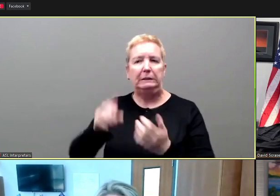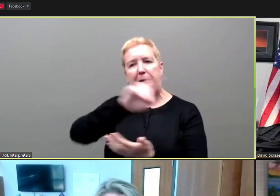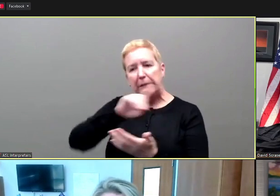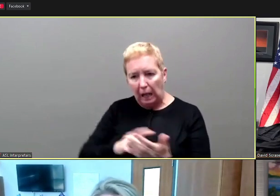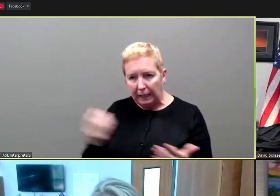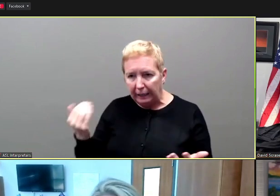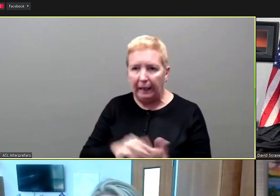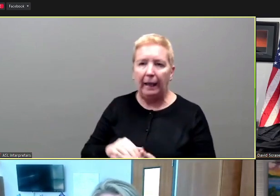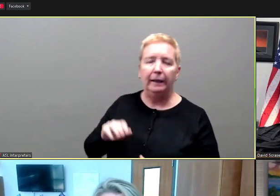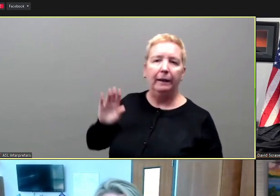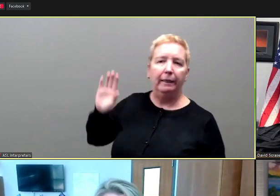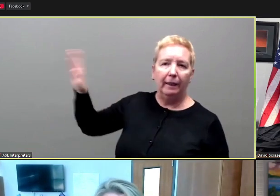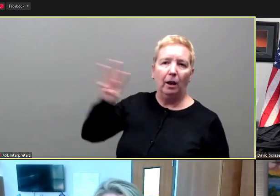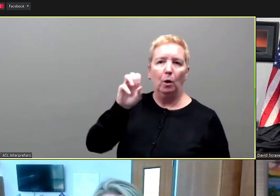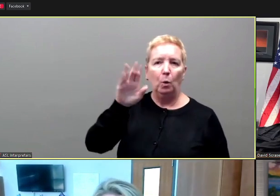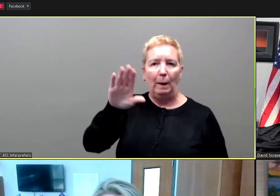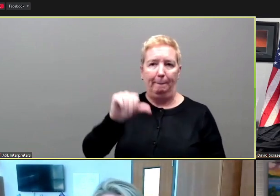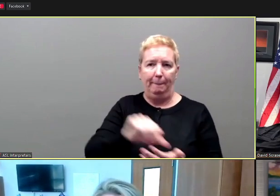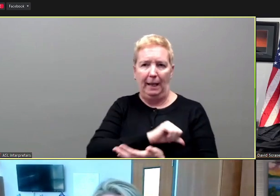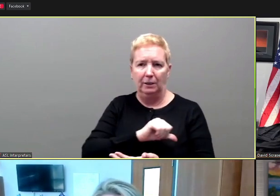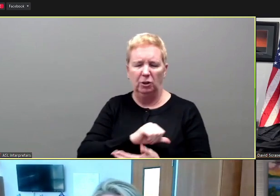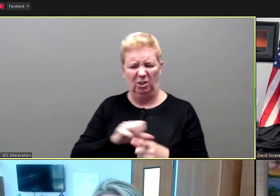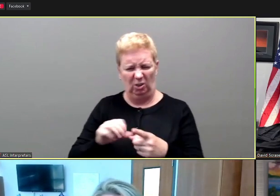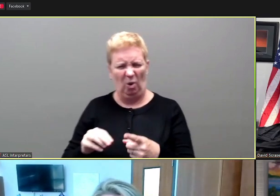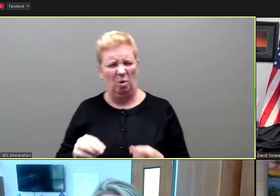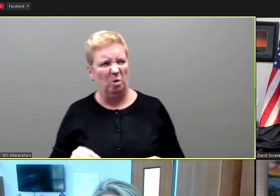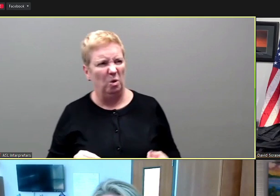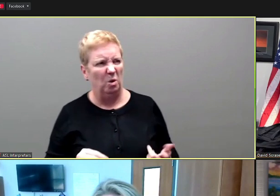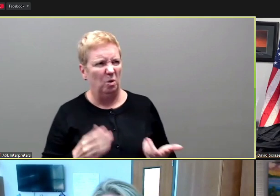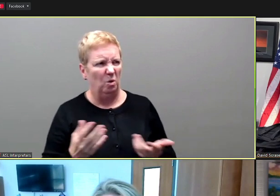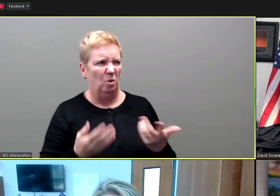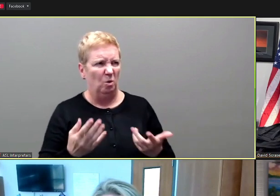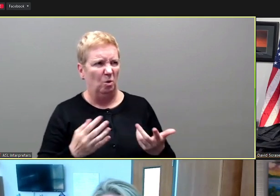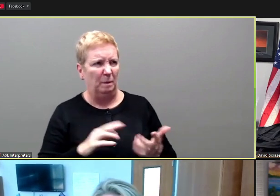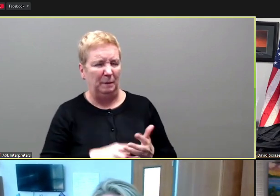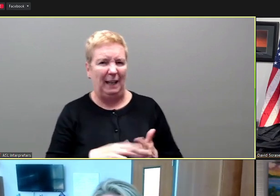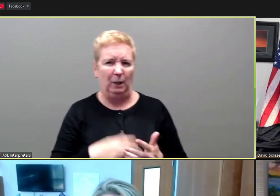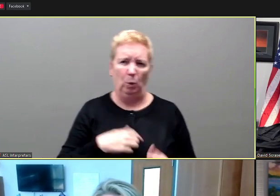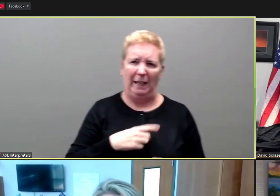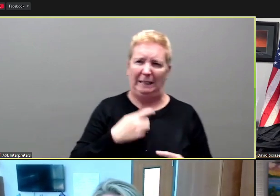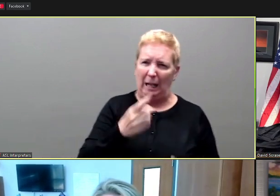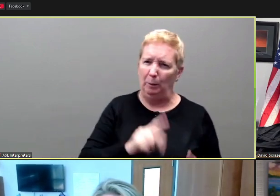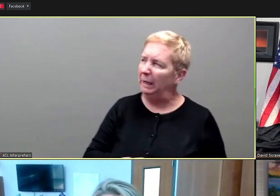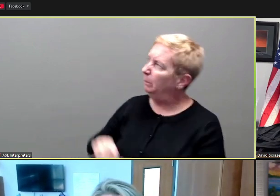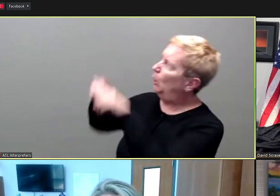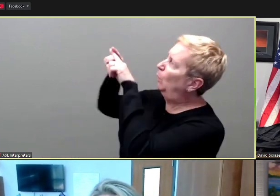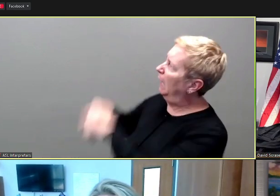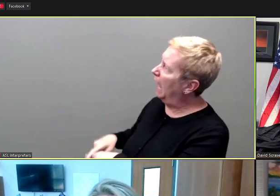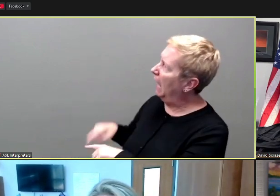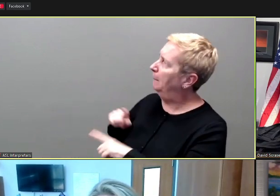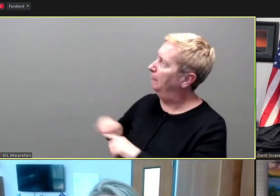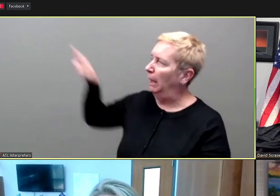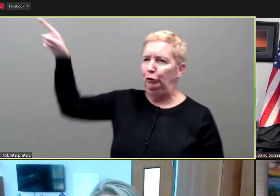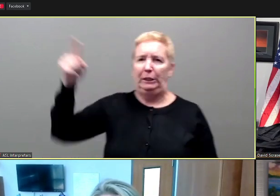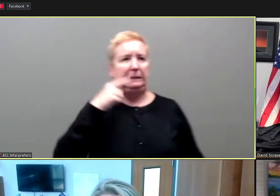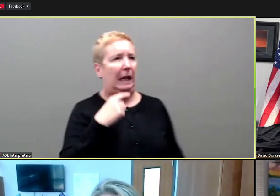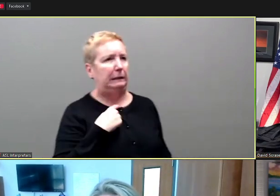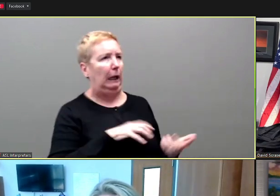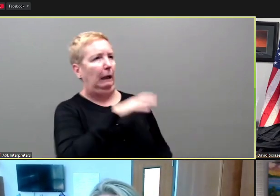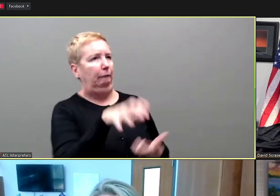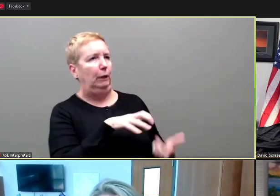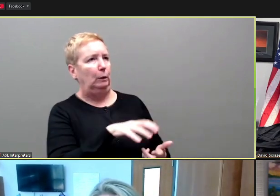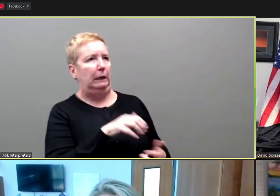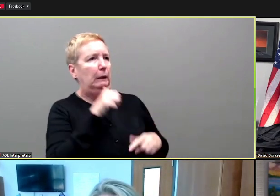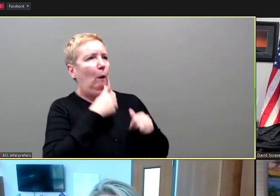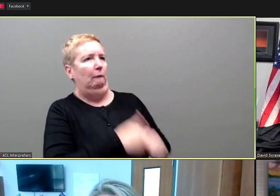I'm just curious why that would be great to have people relying on a website the director thinks is confusing. And I mean, I know where to find everything, but